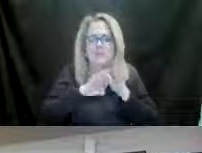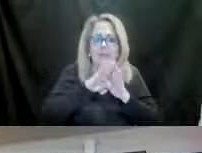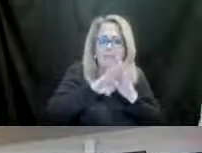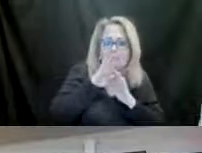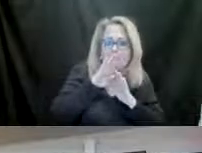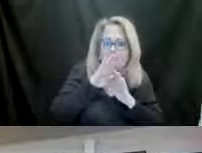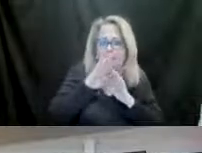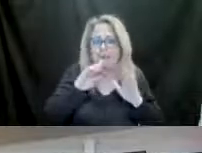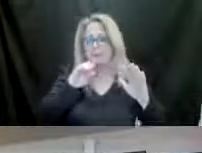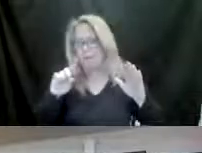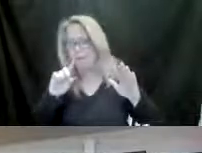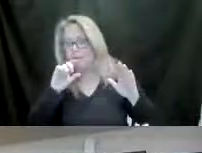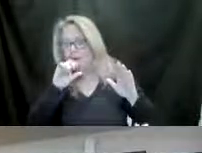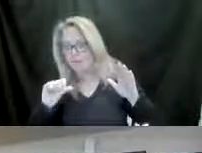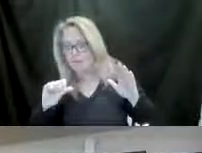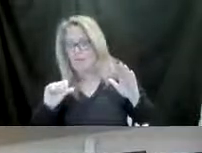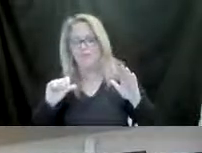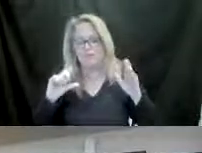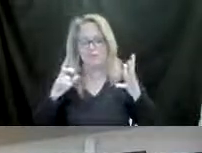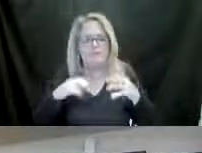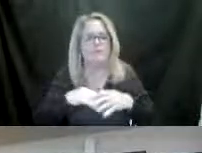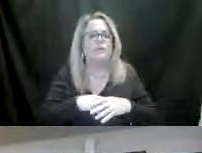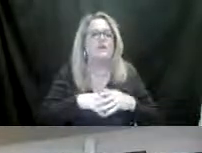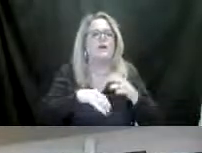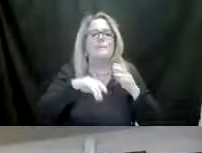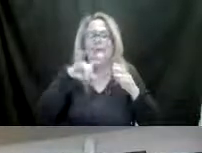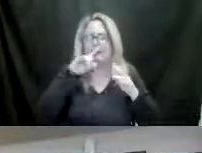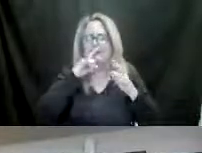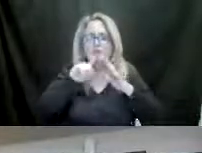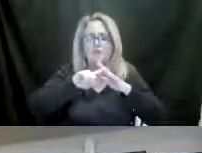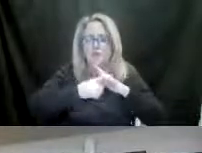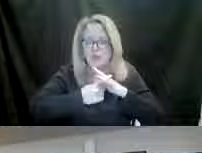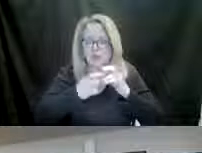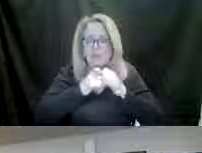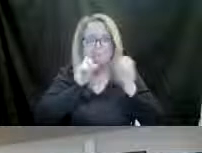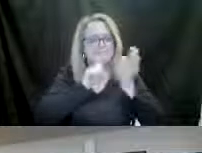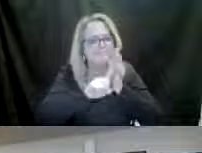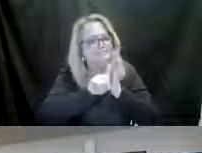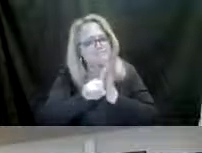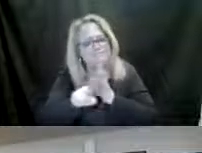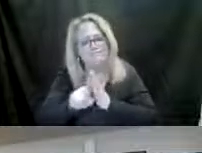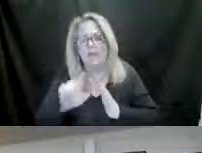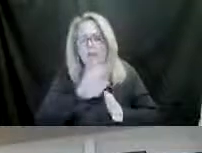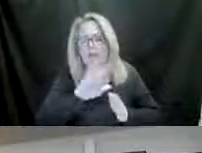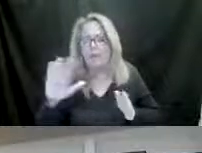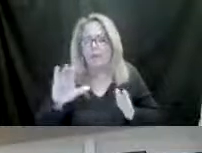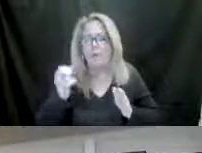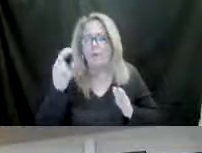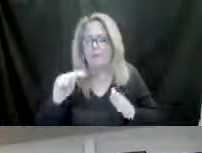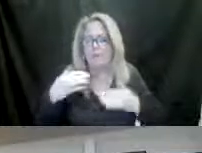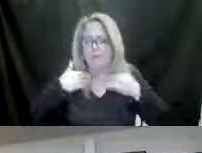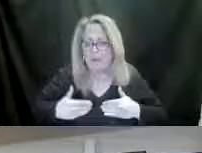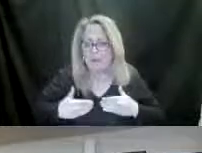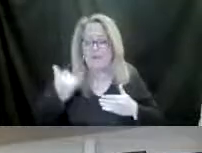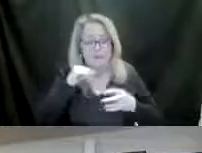age, obviously. But kids start out with exploration of their own bodies. And if you look at a young child,